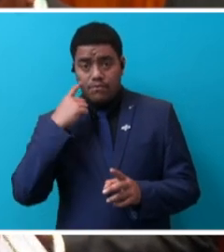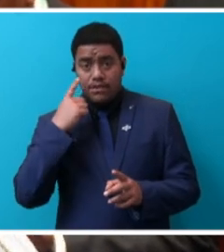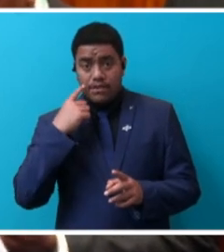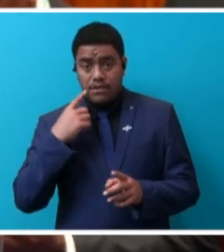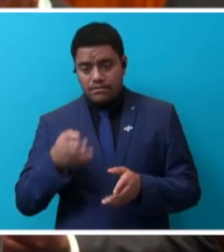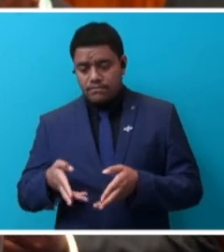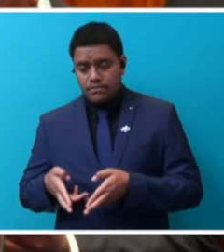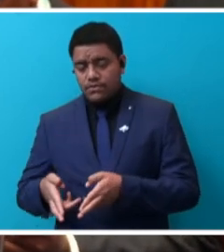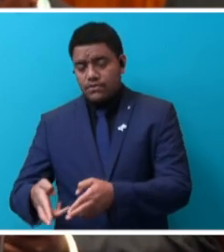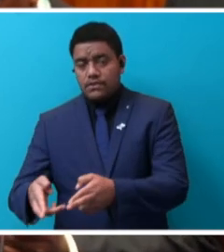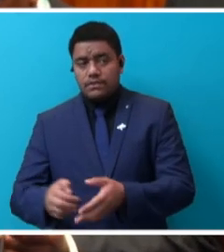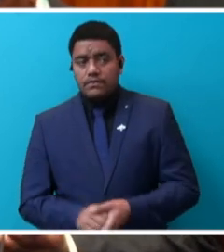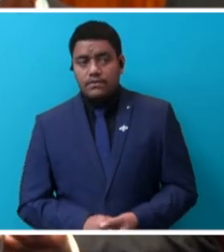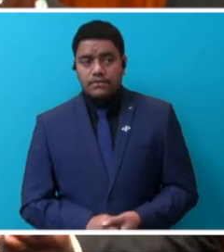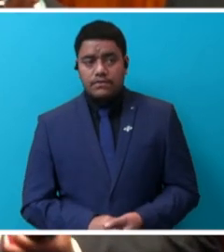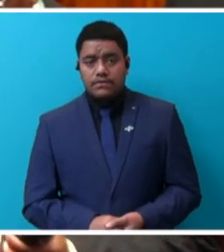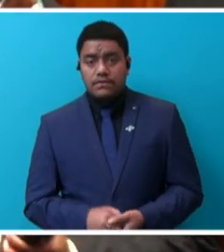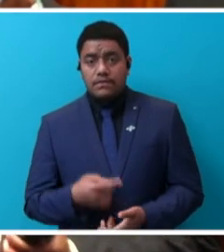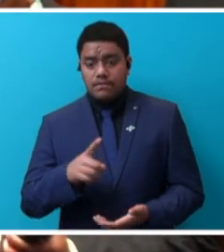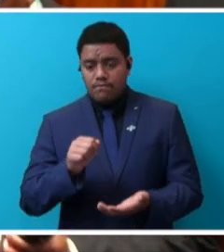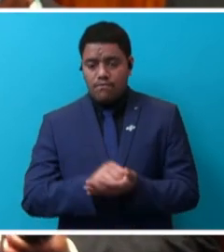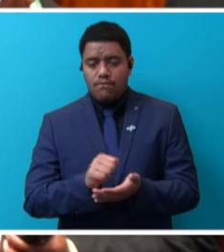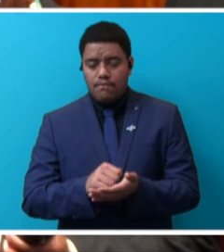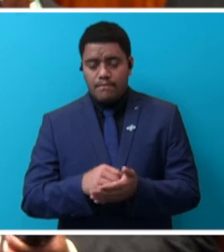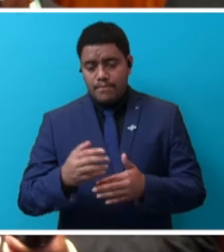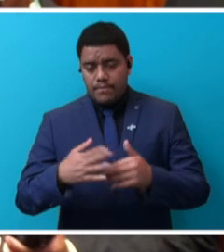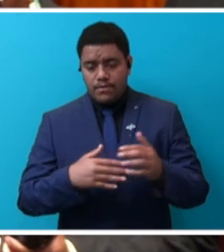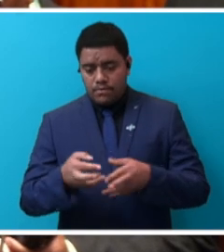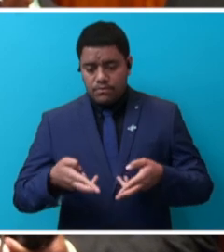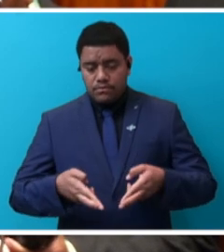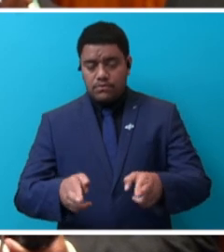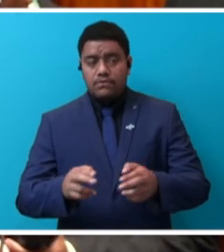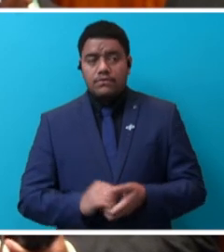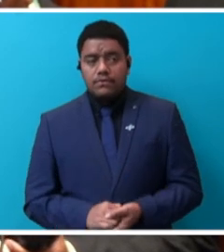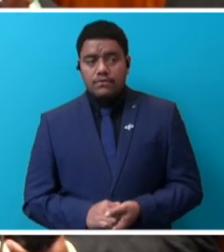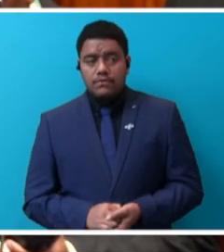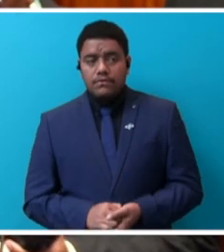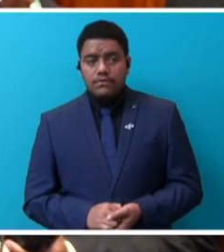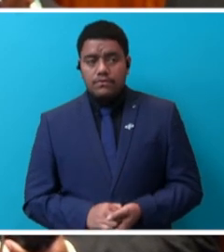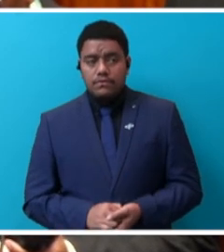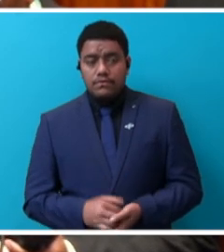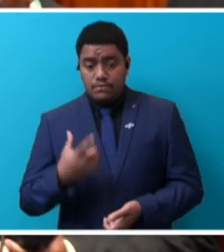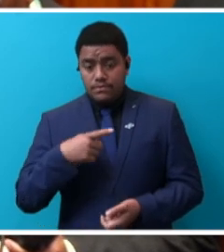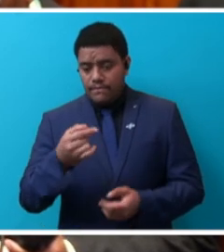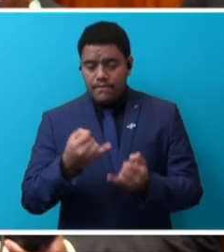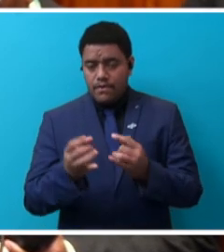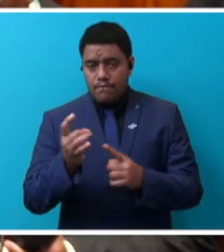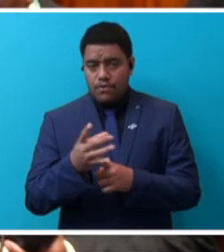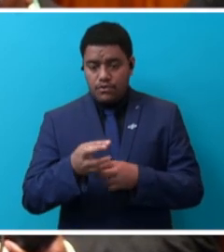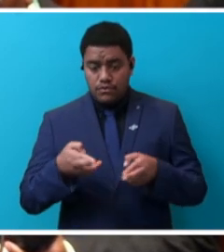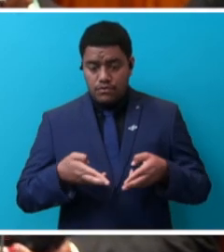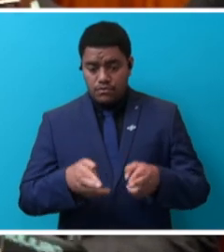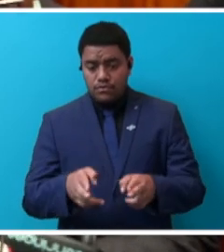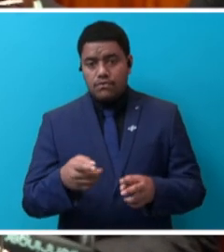the structural integrity of the route, because it is also a major route not only for private